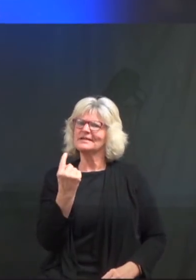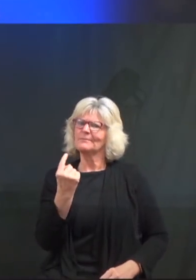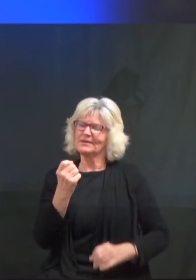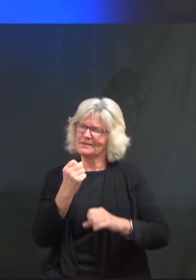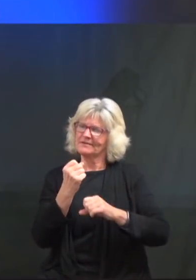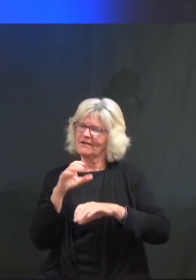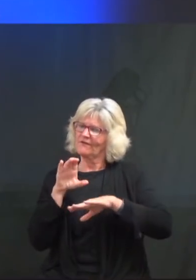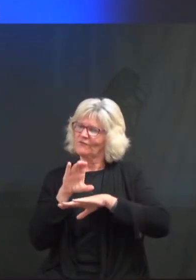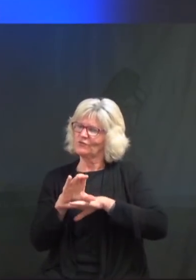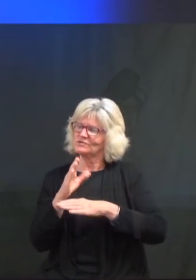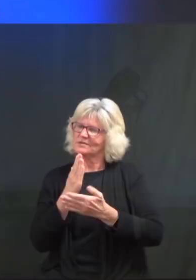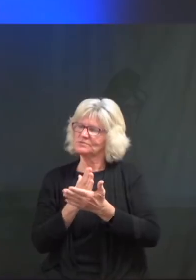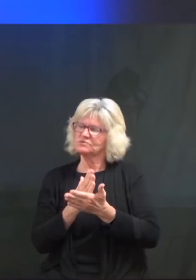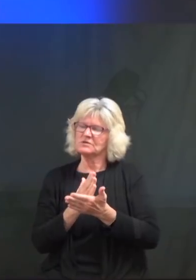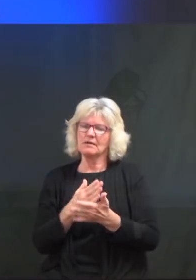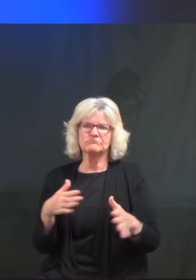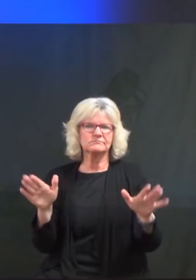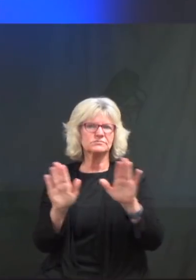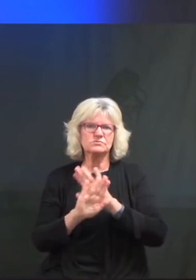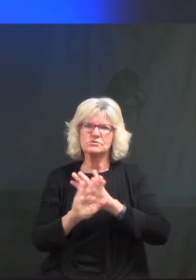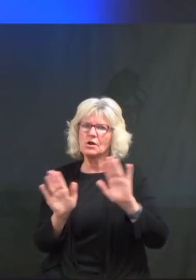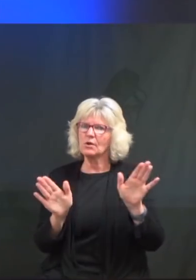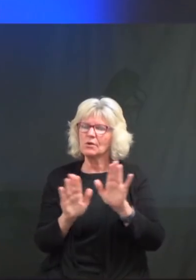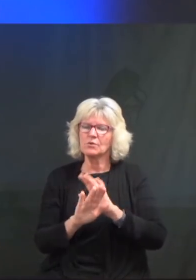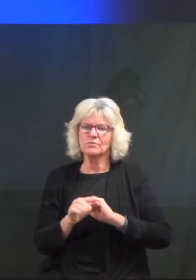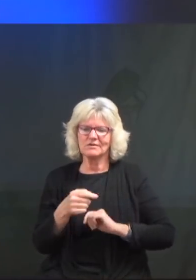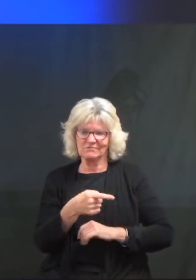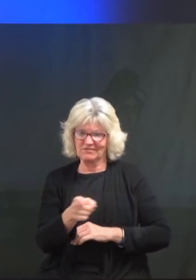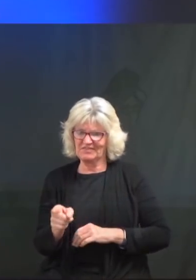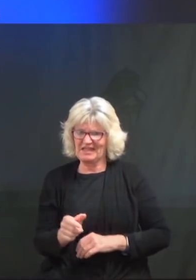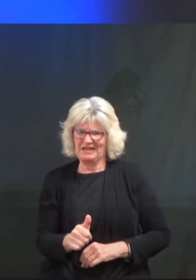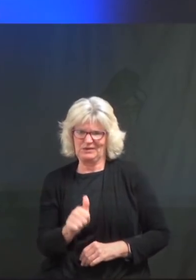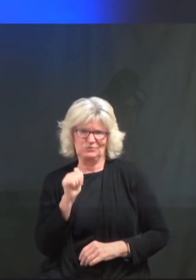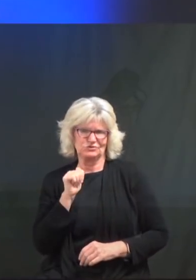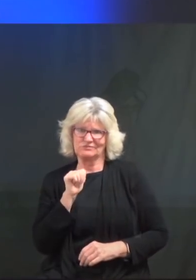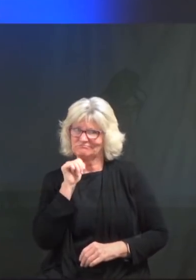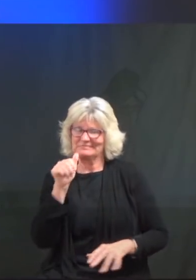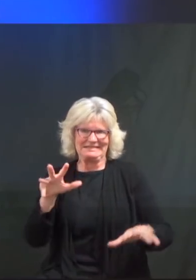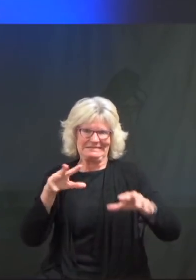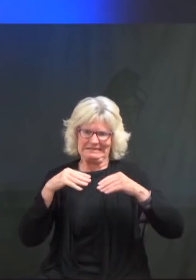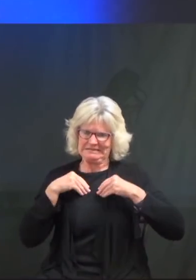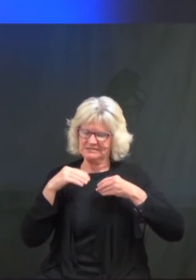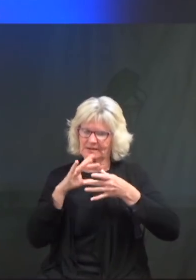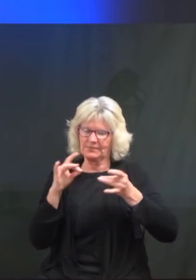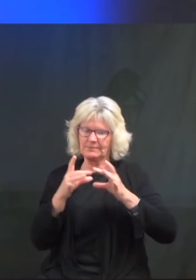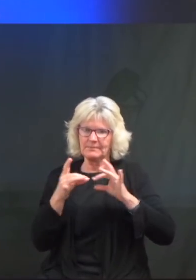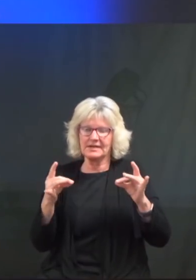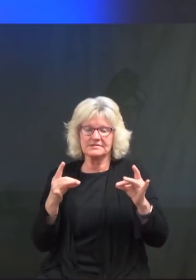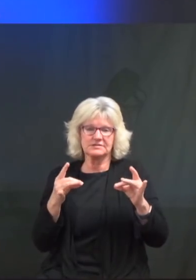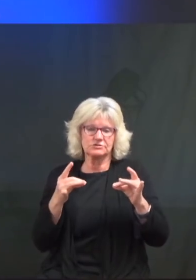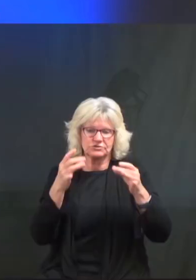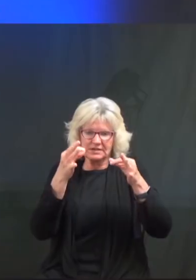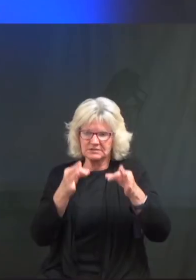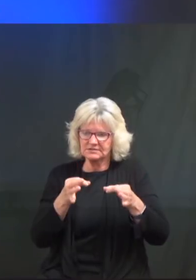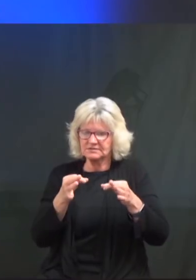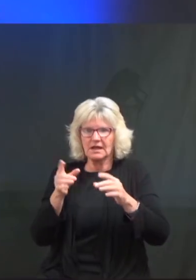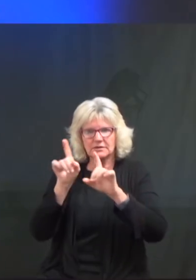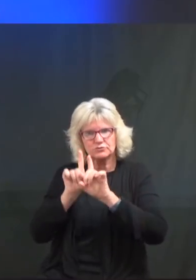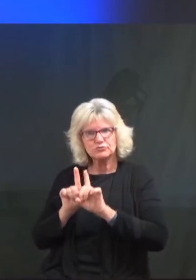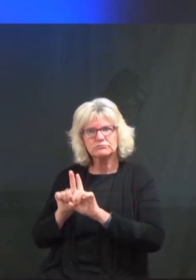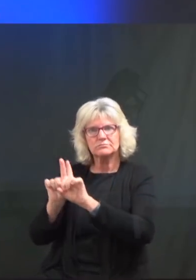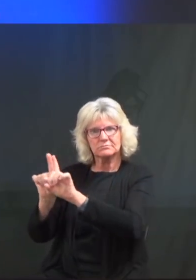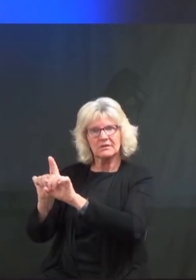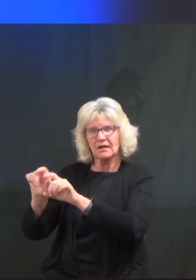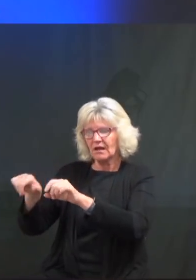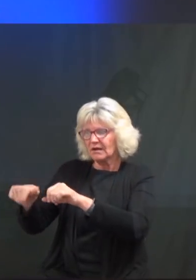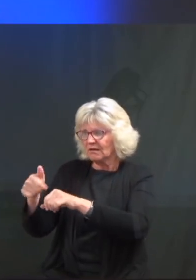not quit. Even though the message was rejected, they said, all right, let's go somewhere else. Let's tell someone else. Why? Because our